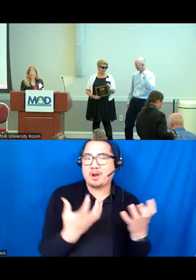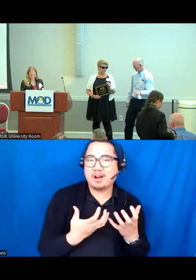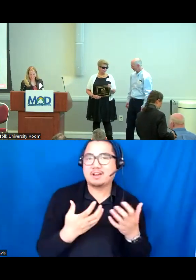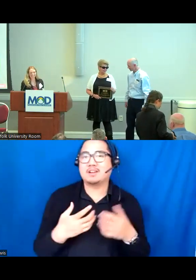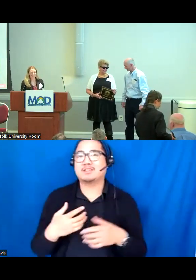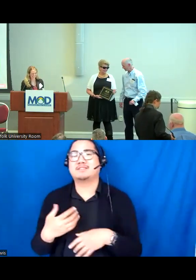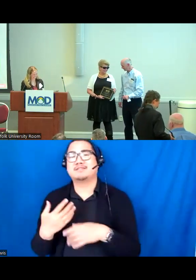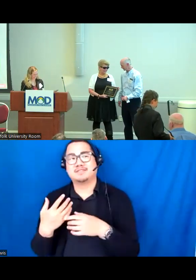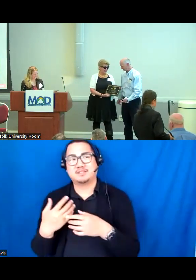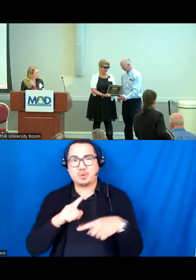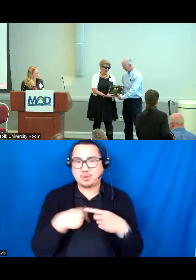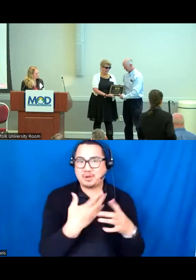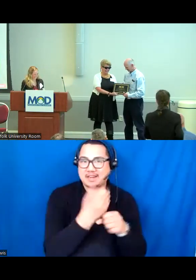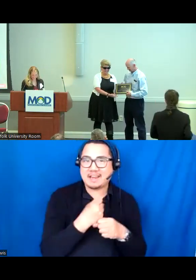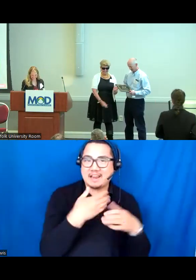Now. All right, thank you.